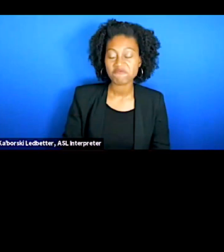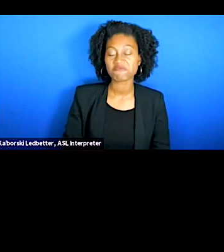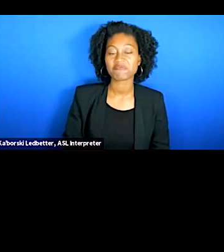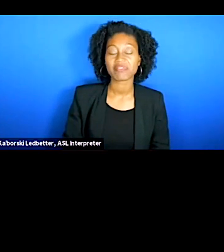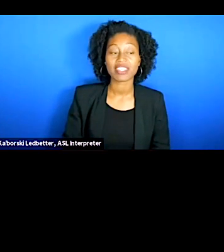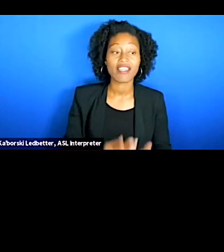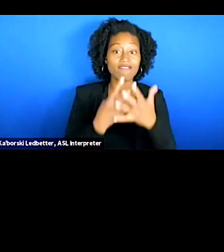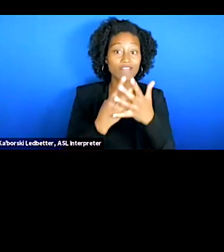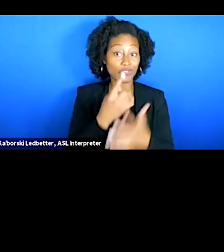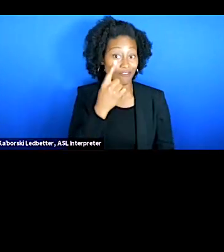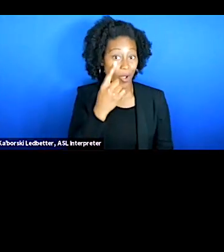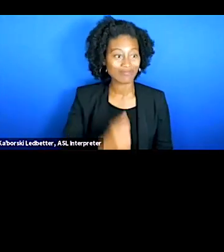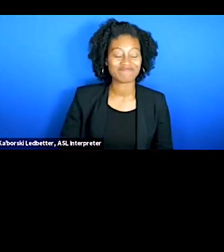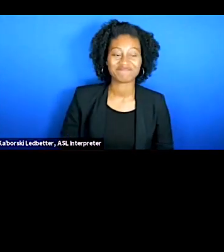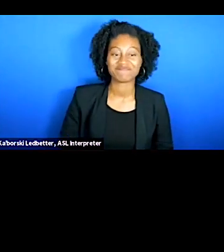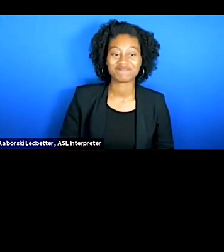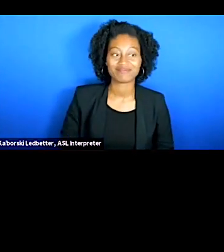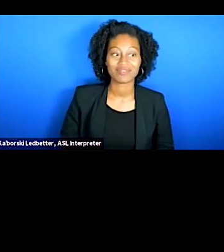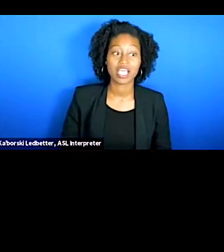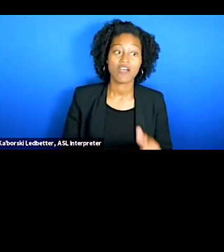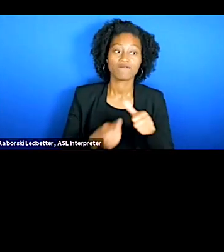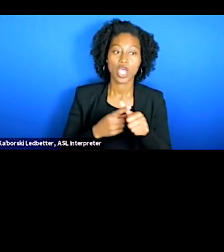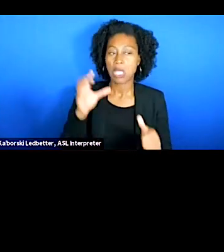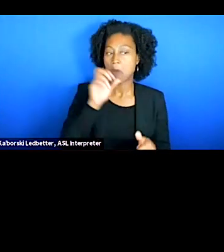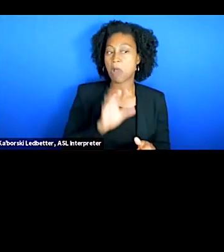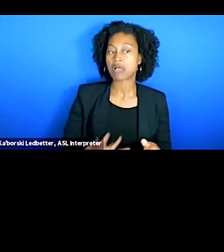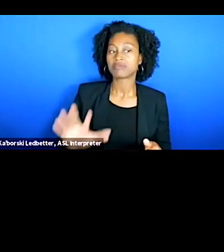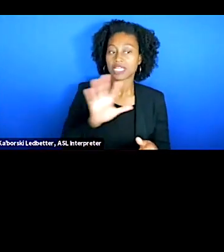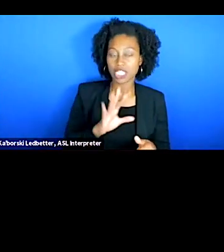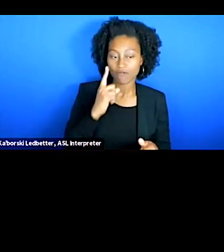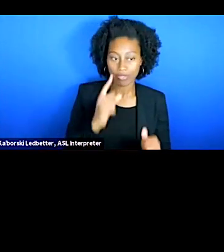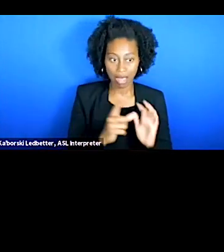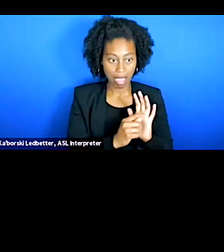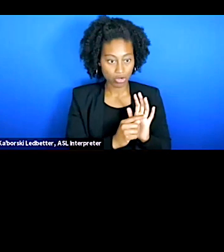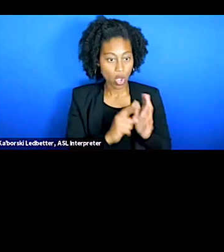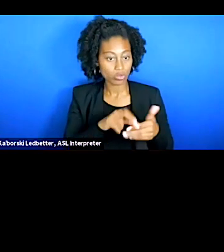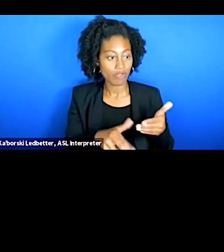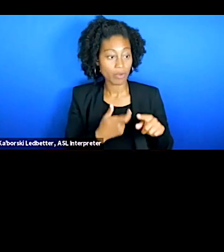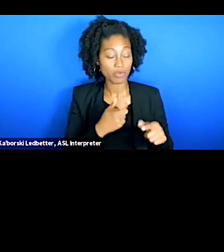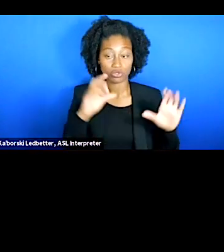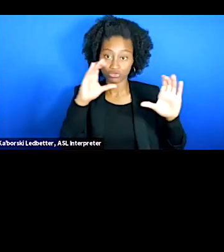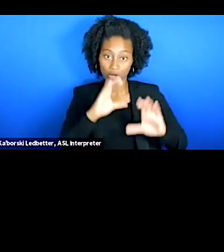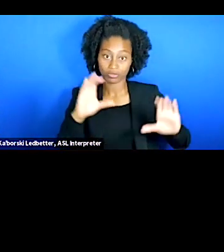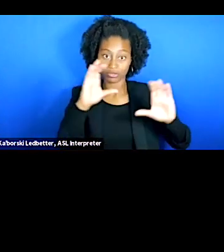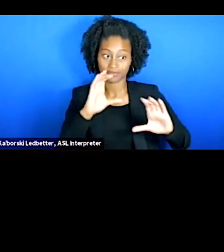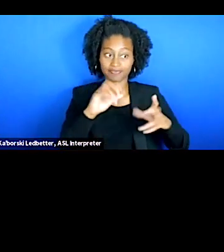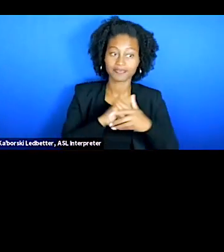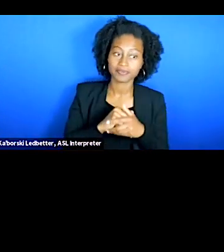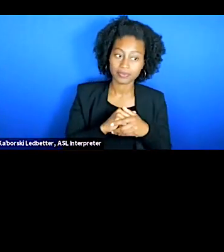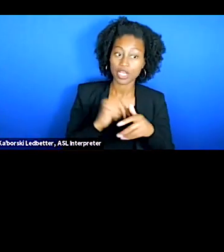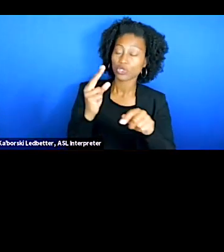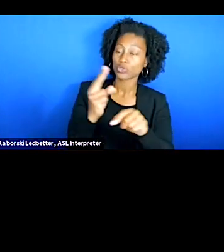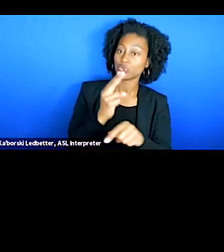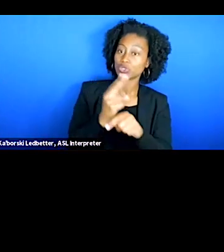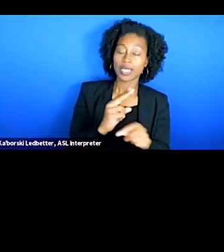Filter 1 is a first approximation to the literature resulting from your searches using the search